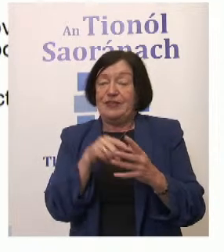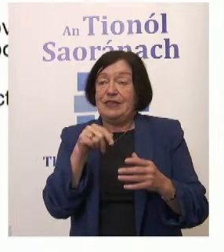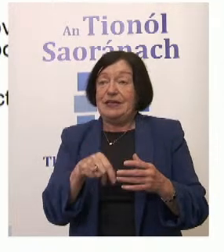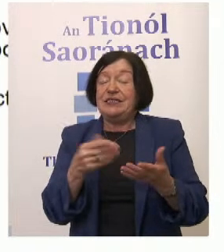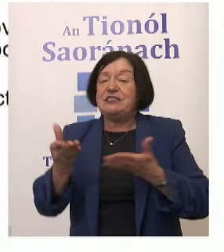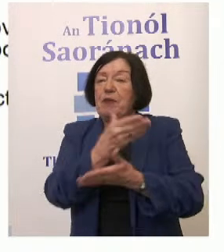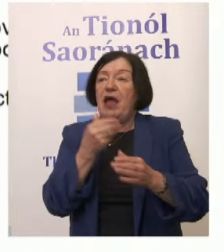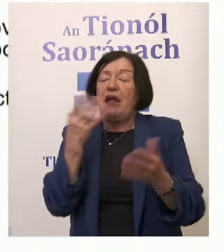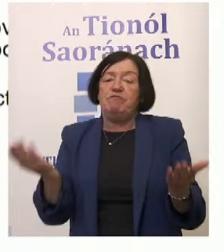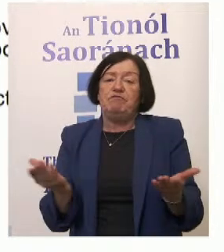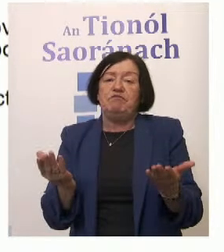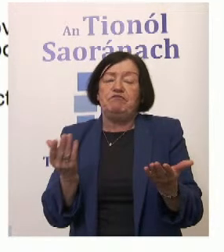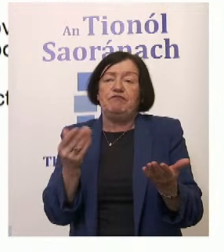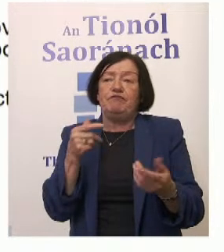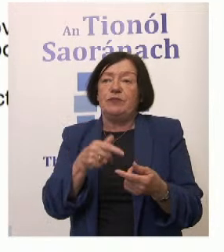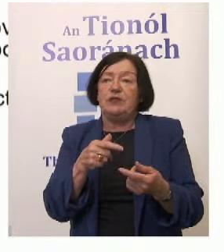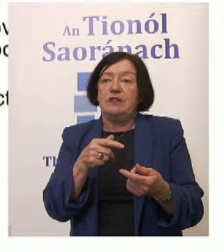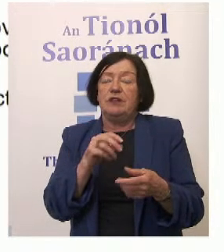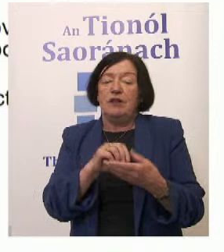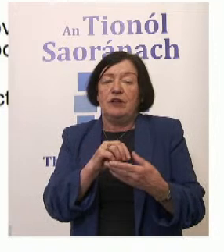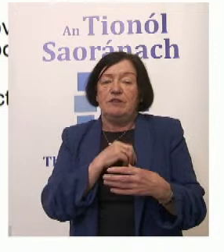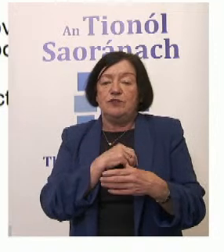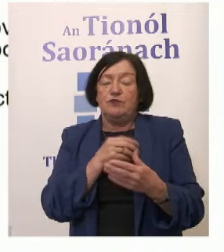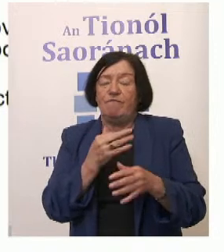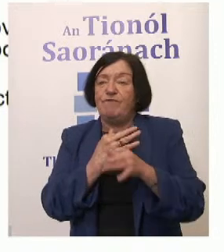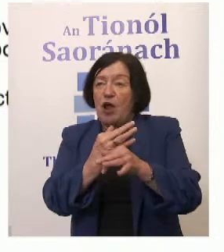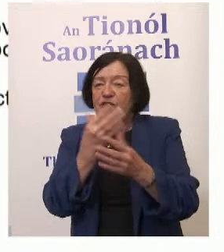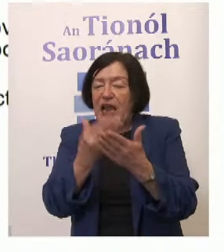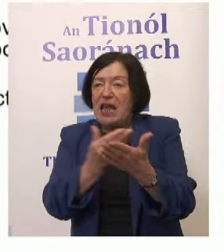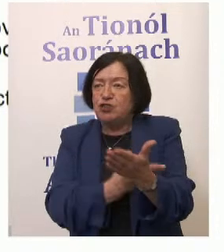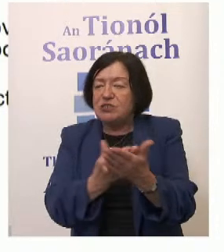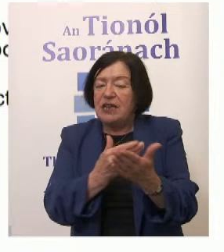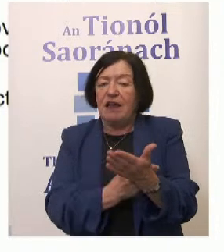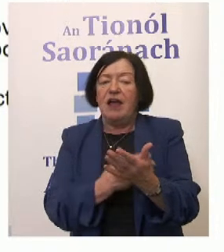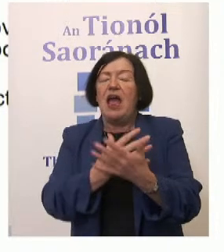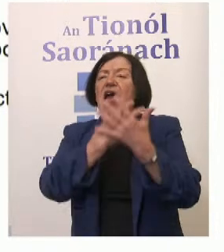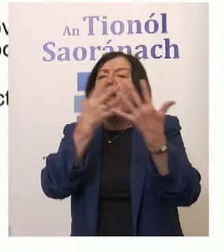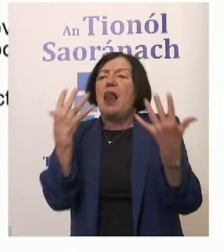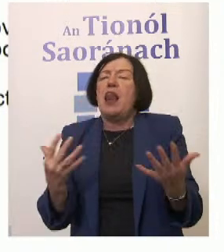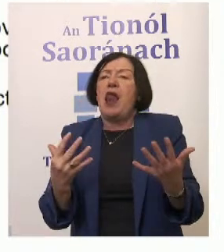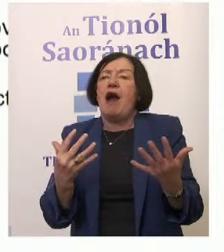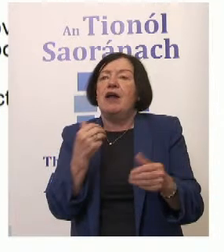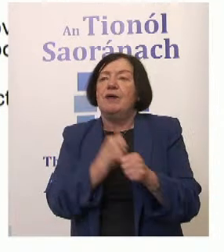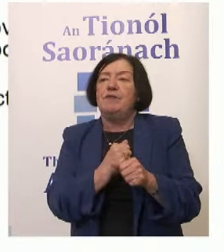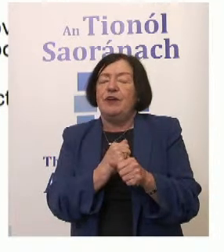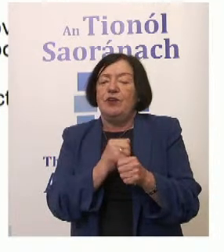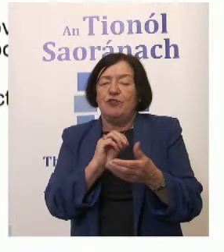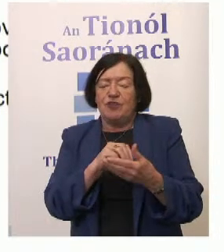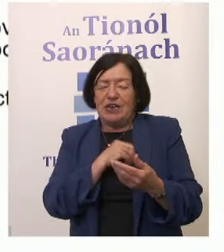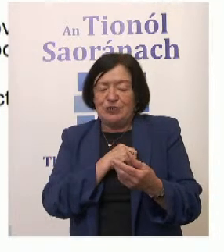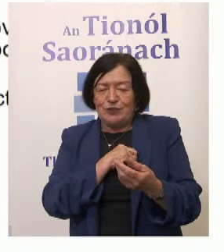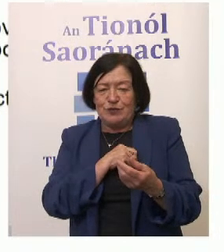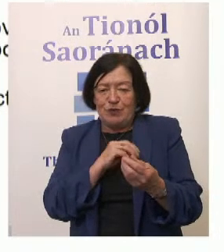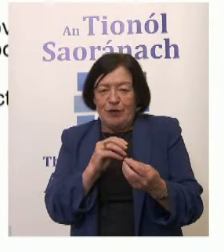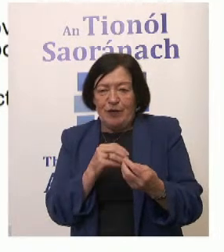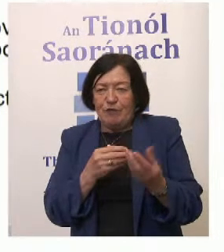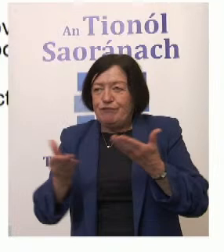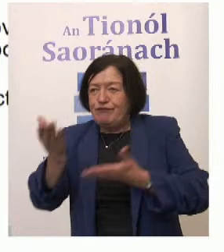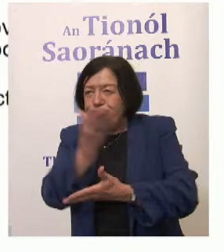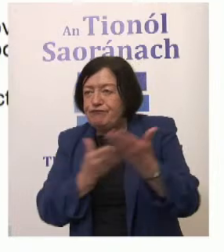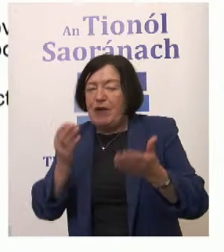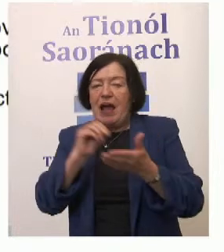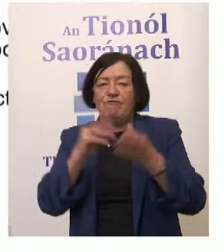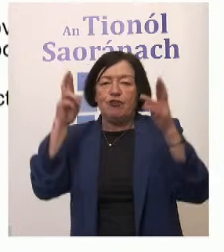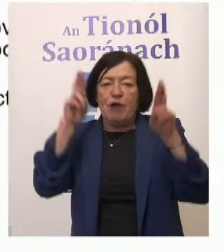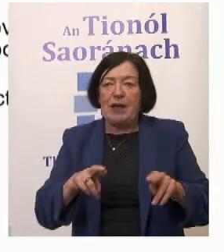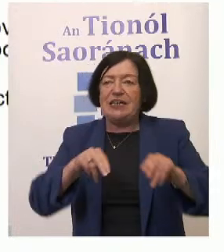debate about whether, it'll chasing the legislation. A lot of it is about carving out a seat at the table and having representation